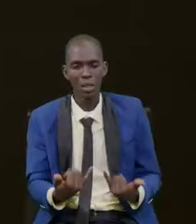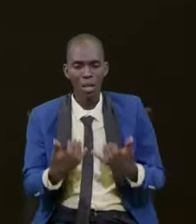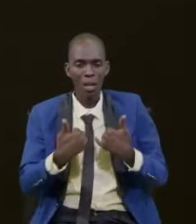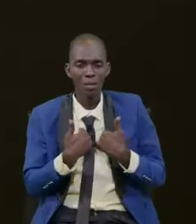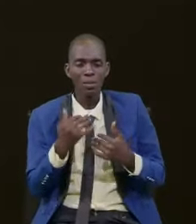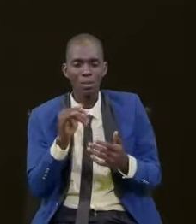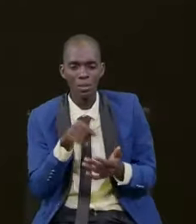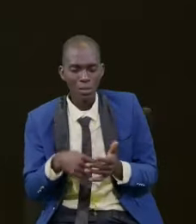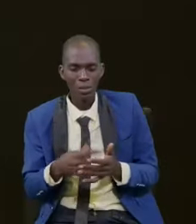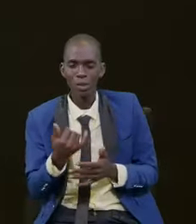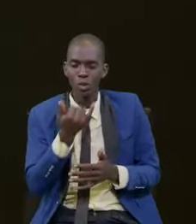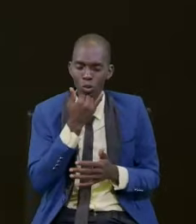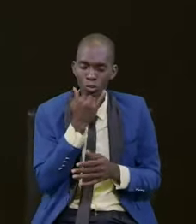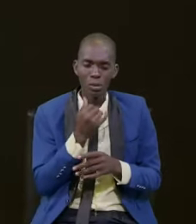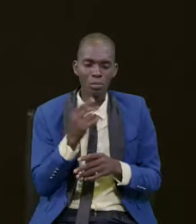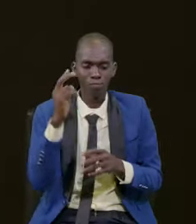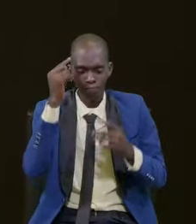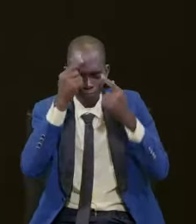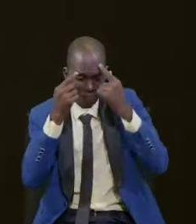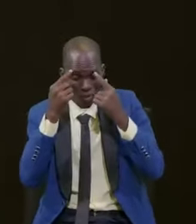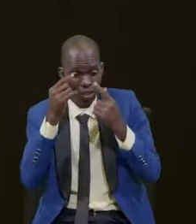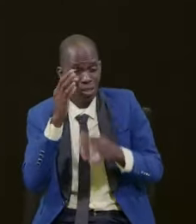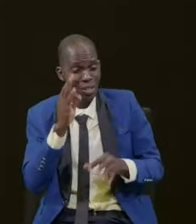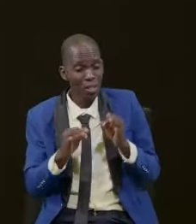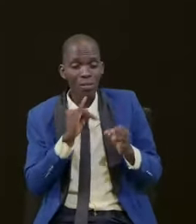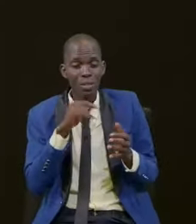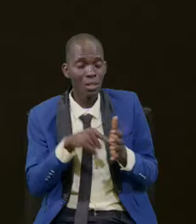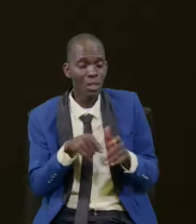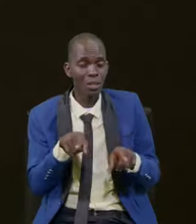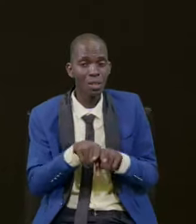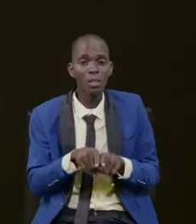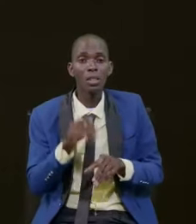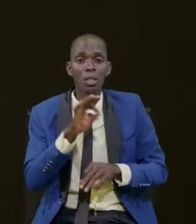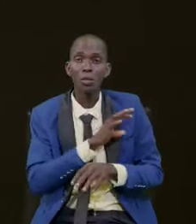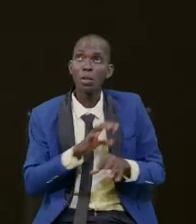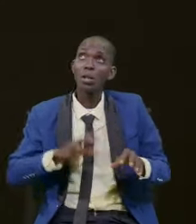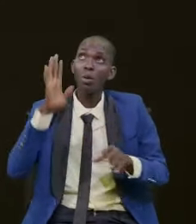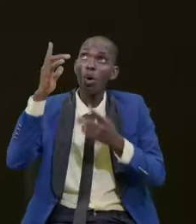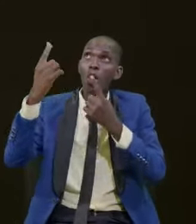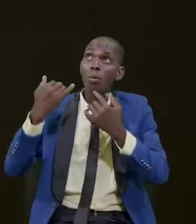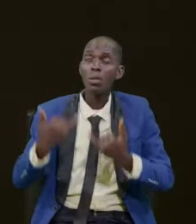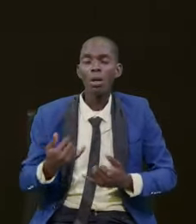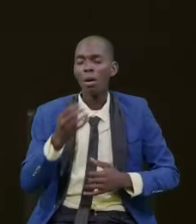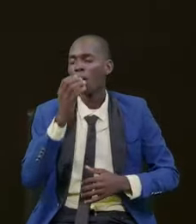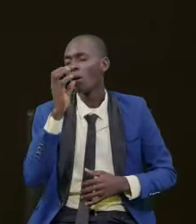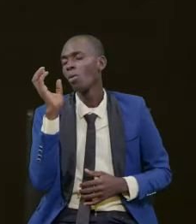careless talk, if all this is like that, if Christ shall come today, woe is me, for